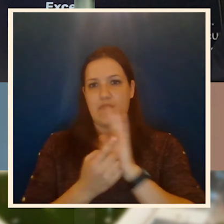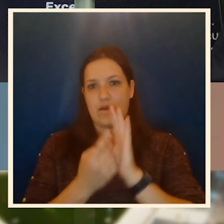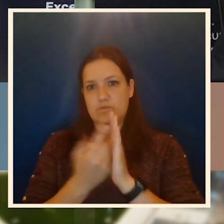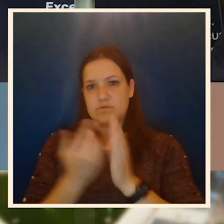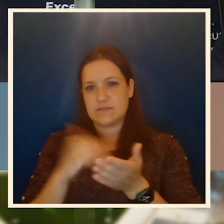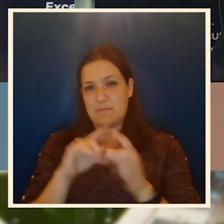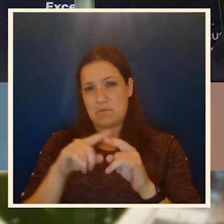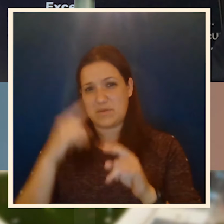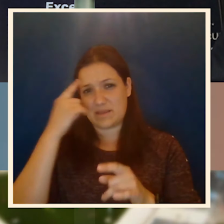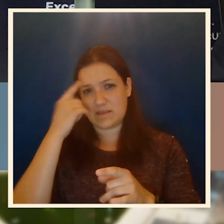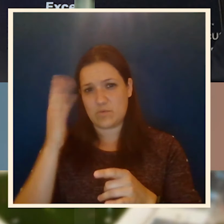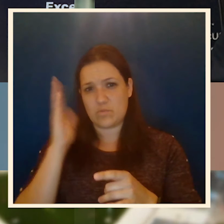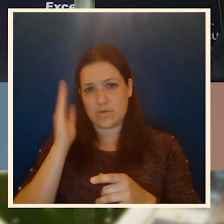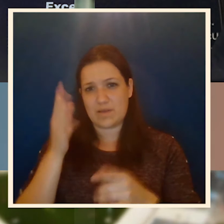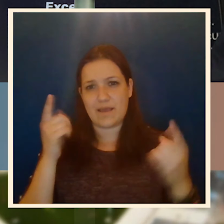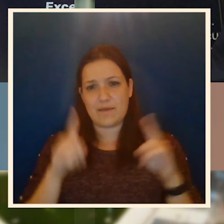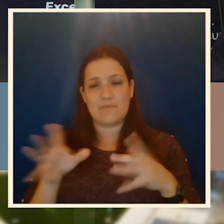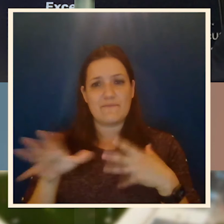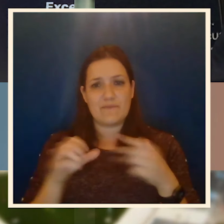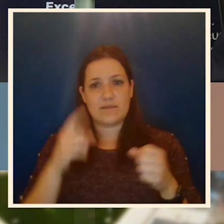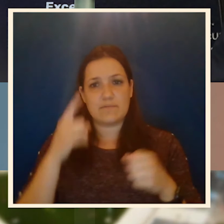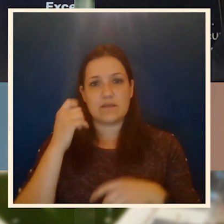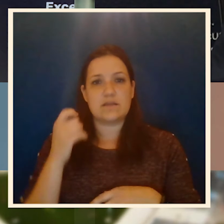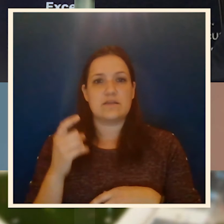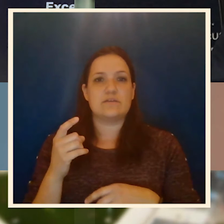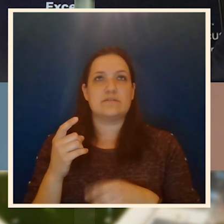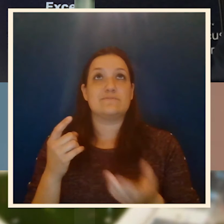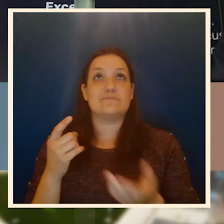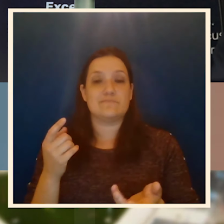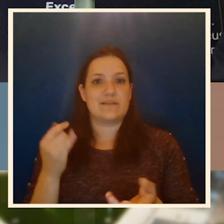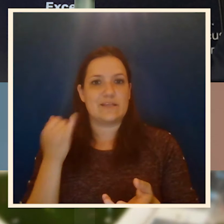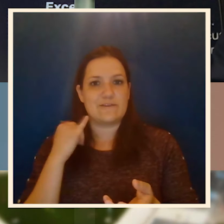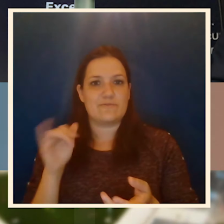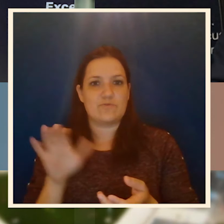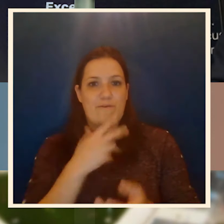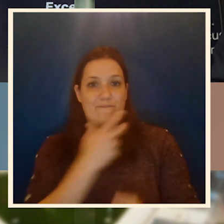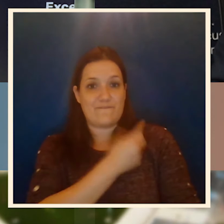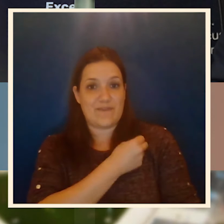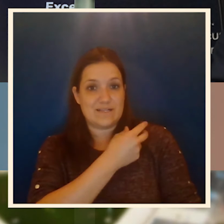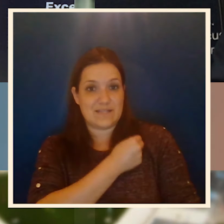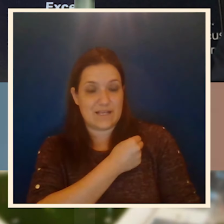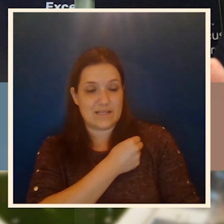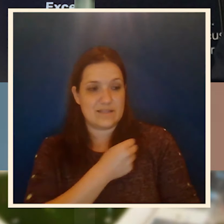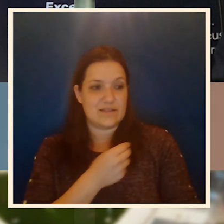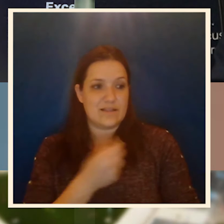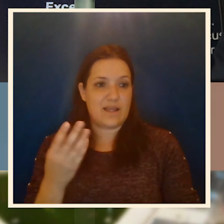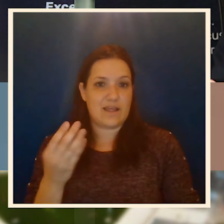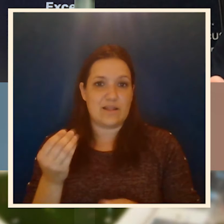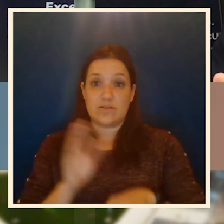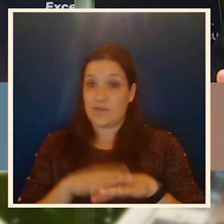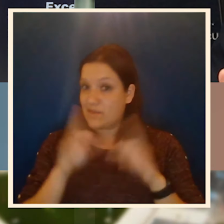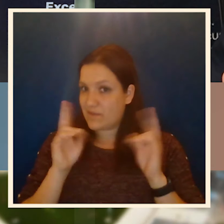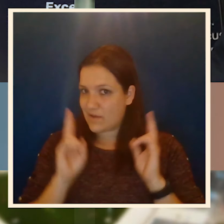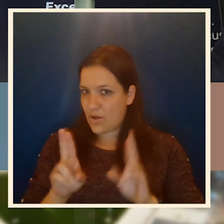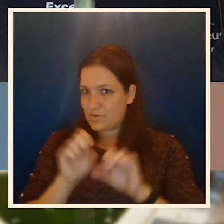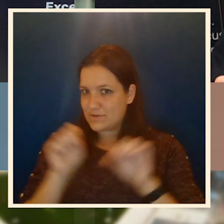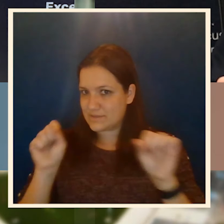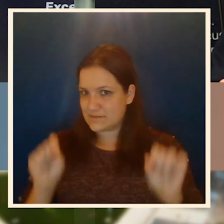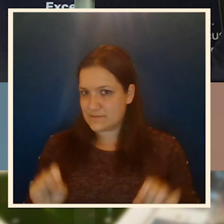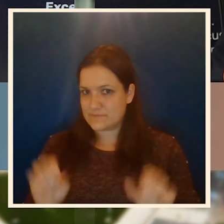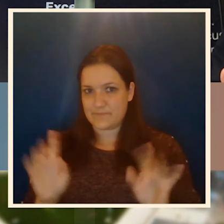think that's going to happen pretty quickly because, again, if you're vaccinated and it's on the honor system, but